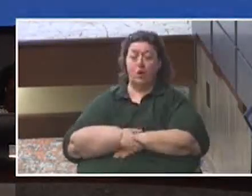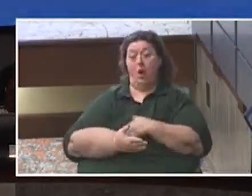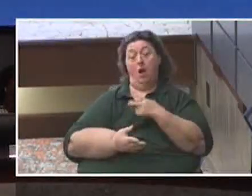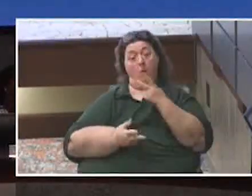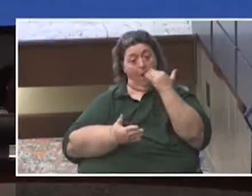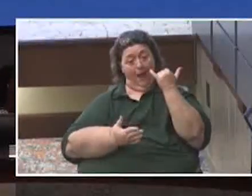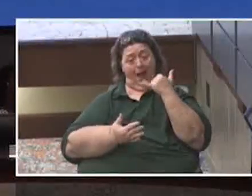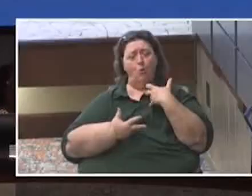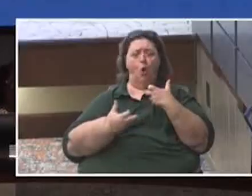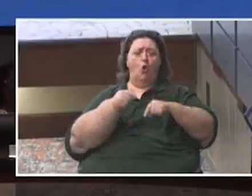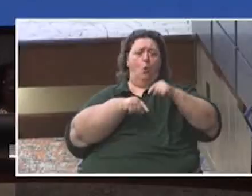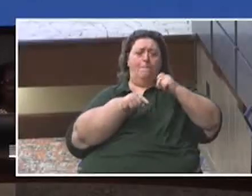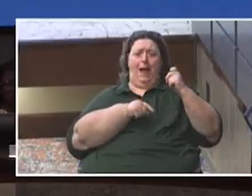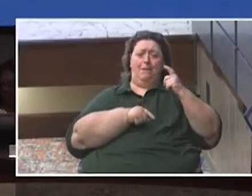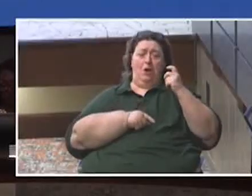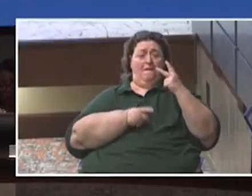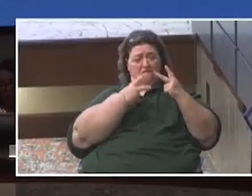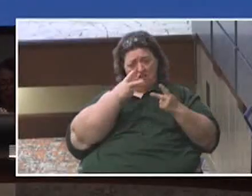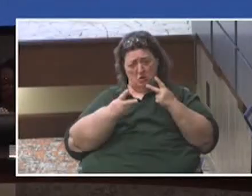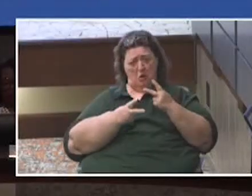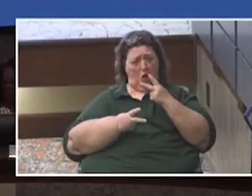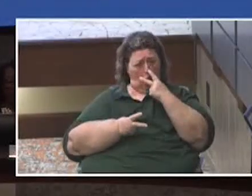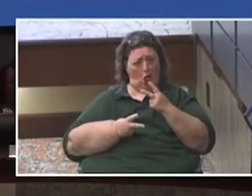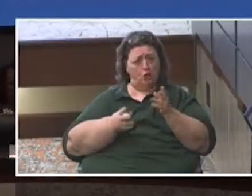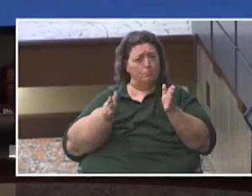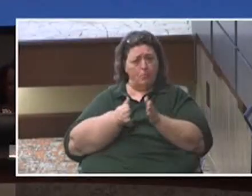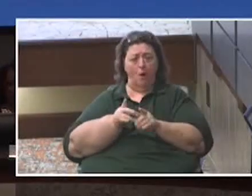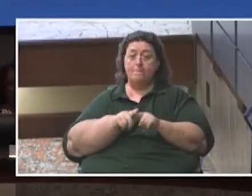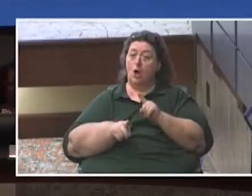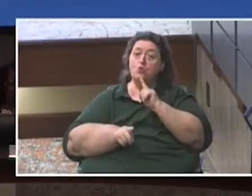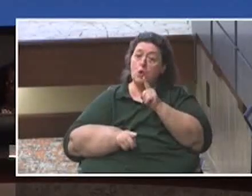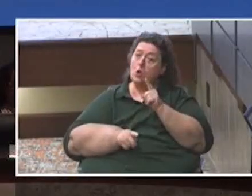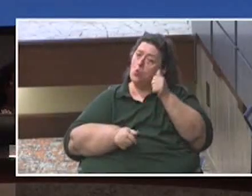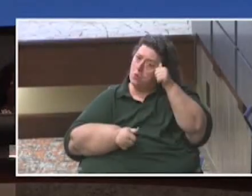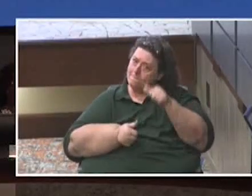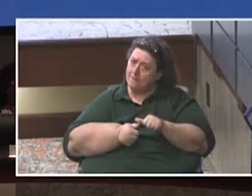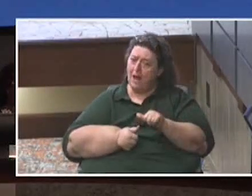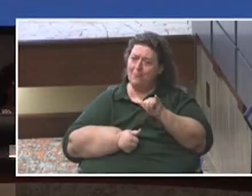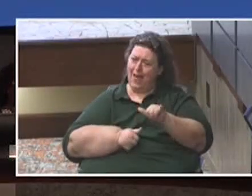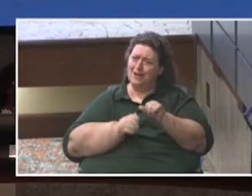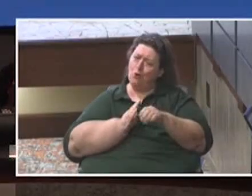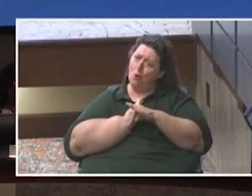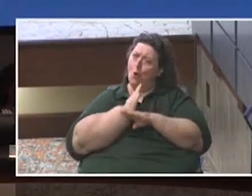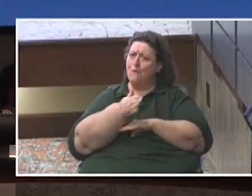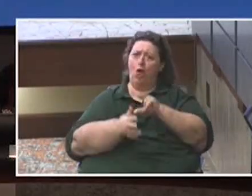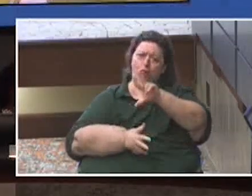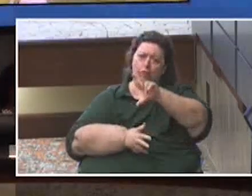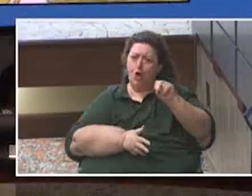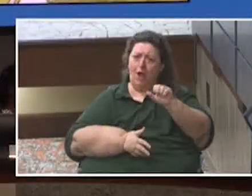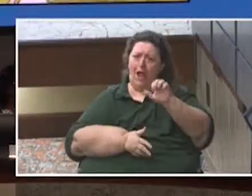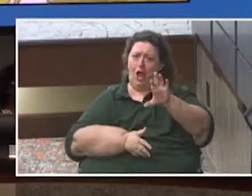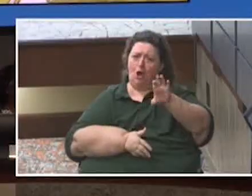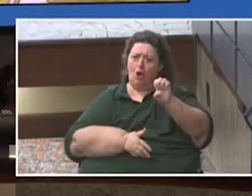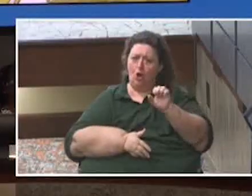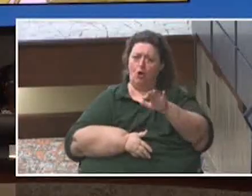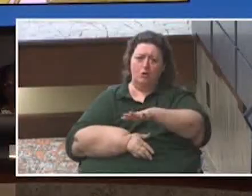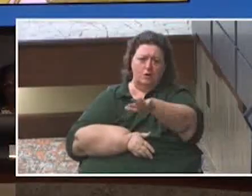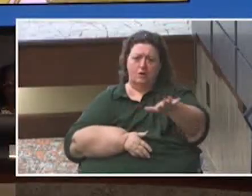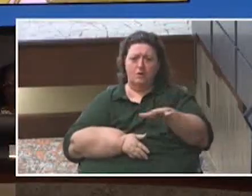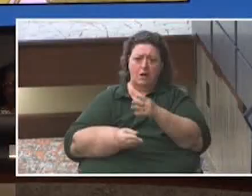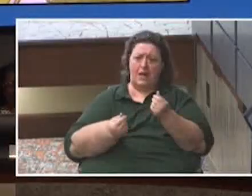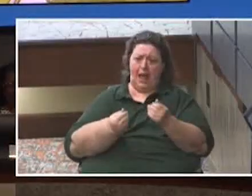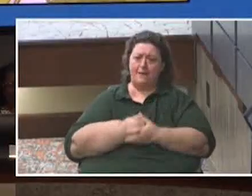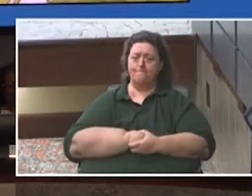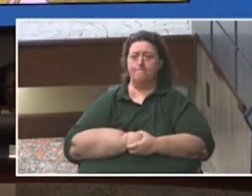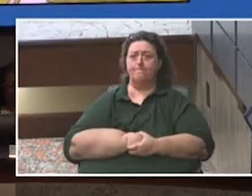visually it looks pretty small right there. But mind you, we're dealing with over 30 acres of property here. So you zoom in and